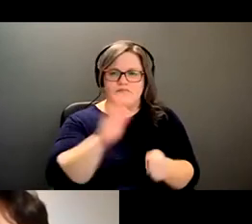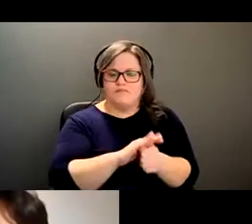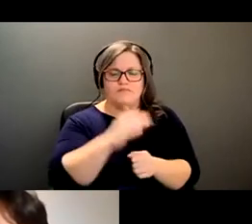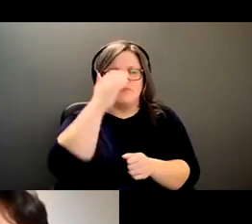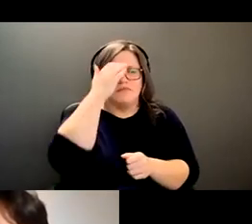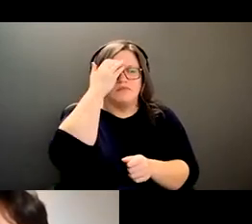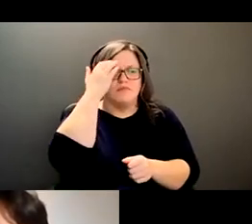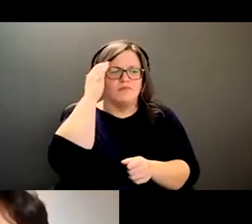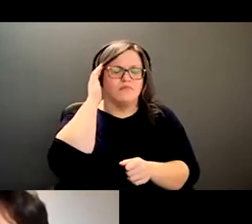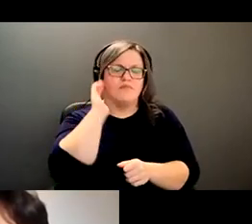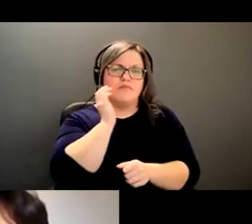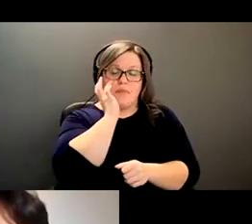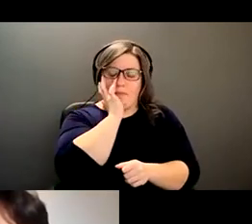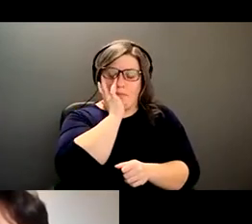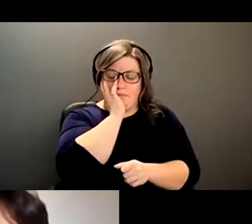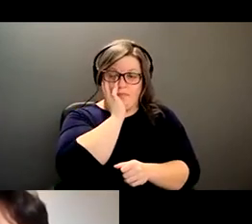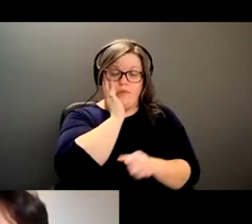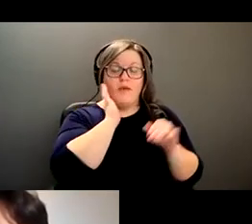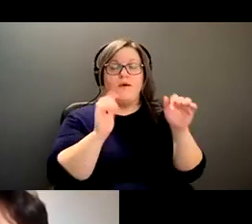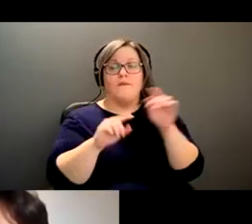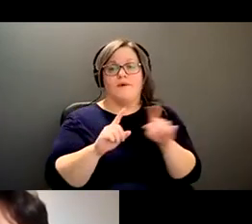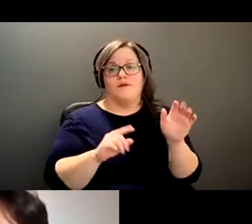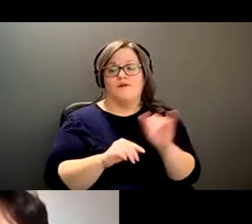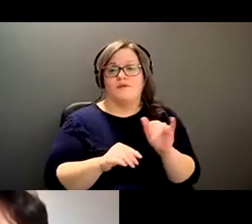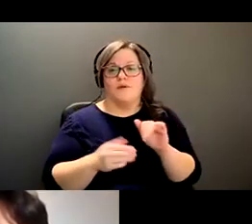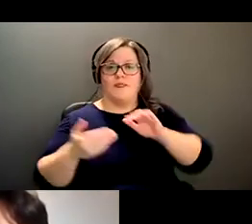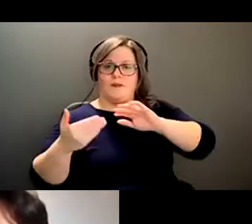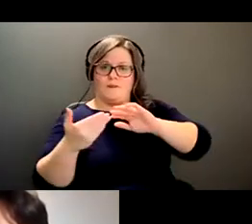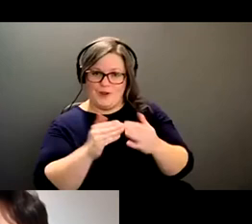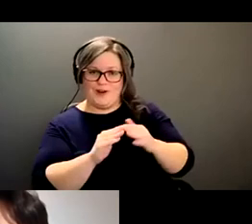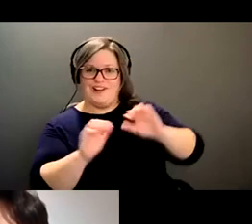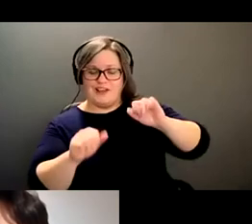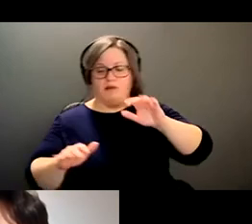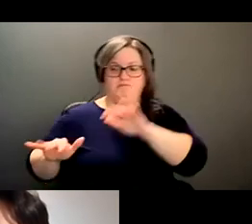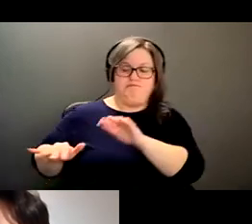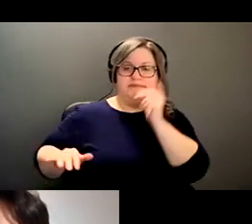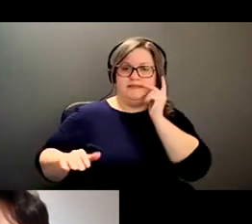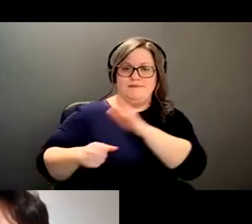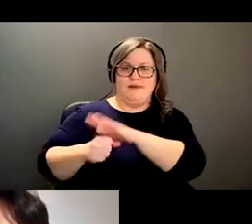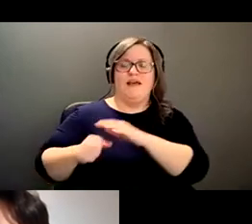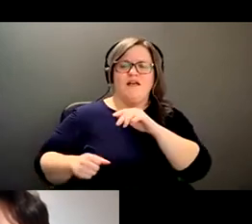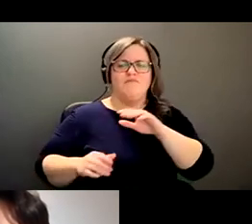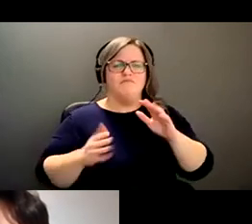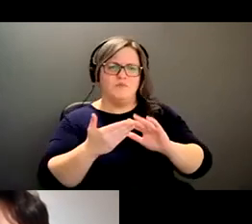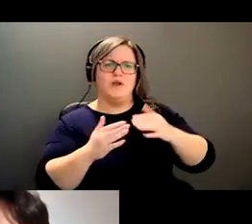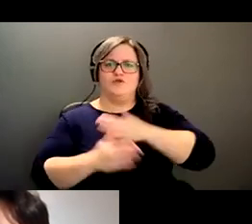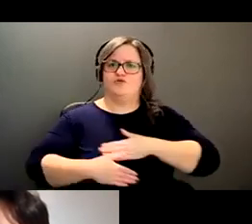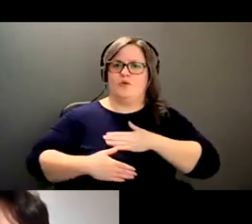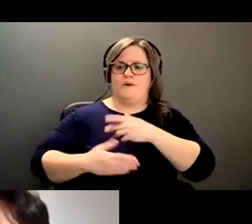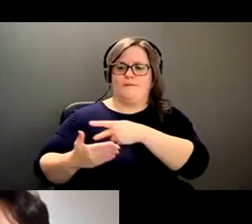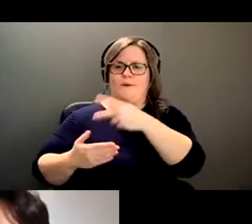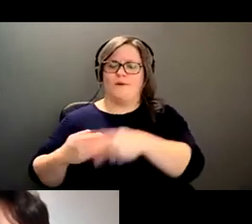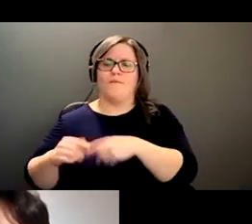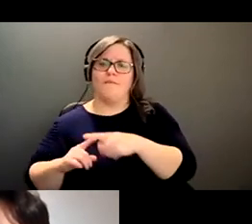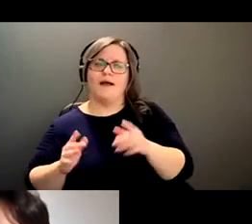so, our community is brought to that space and they're enjoying our programming, but what does it mean to exist